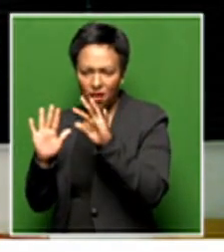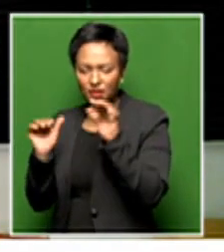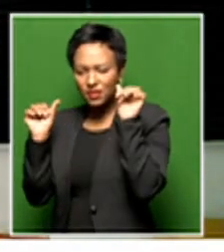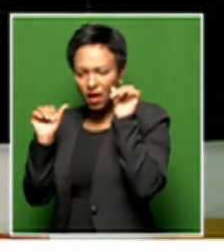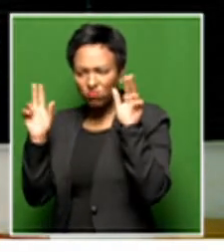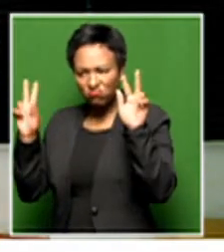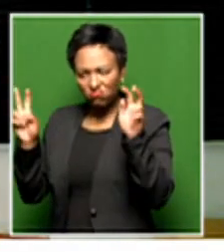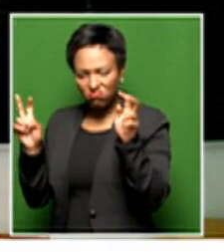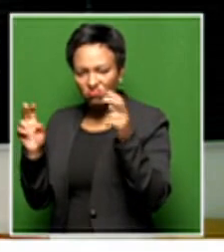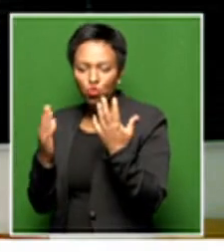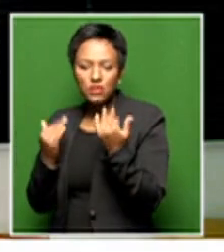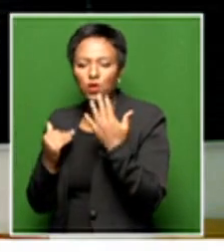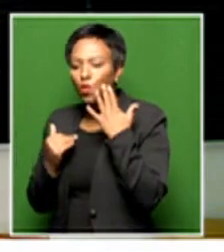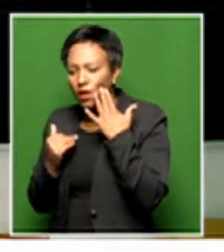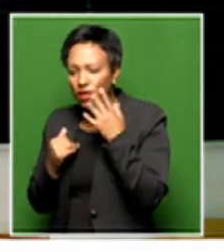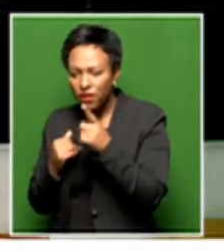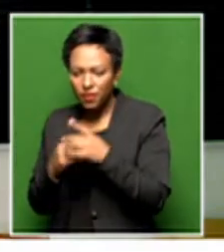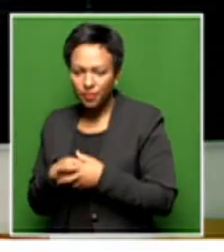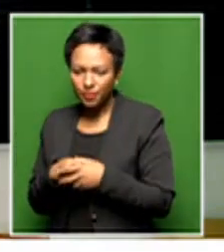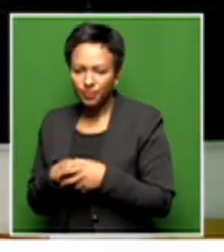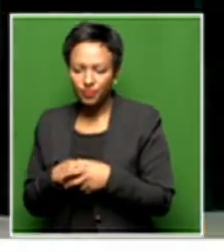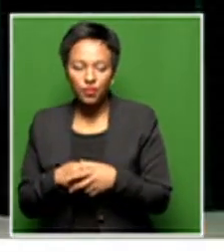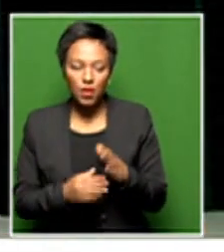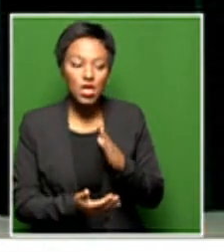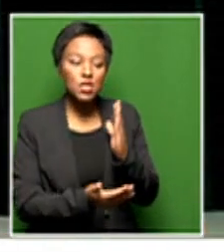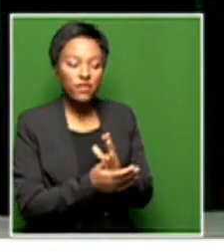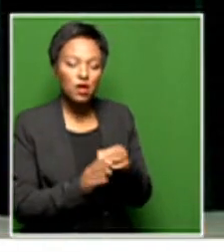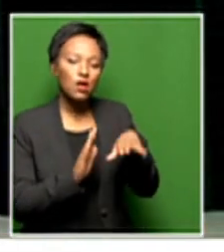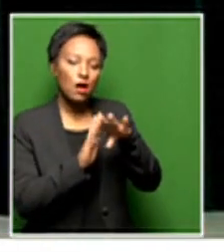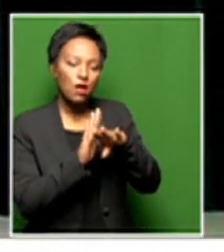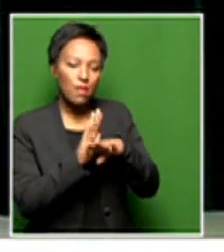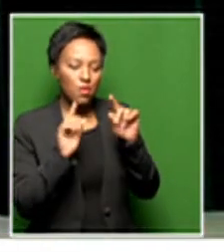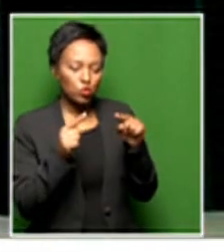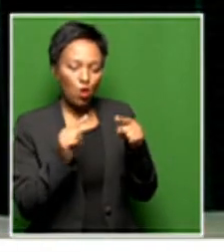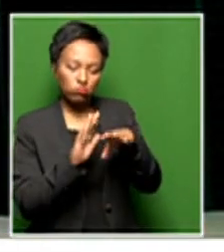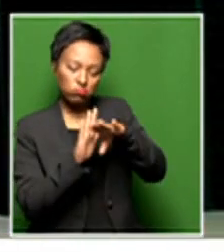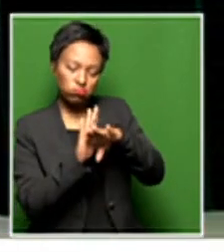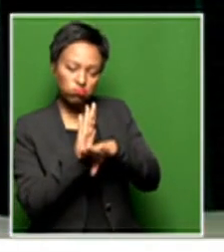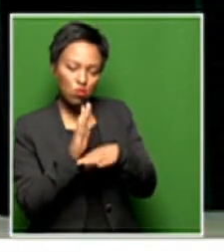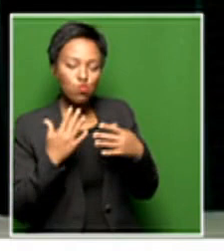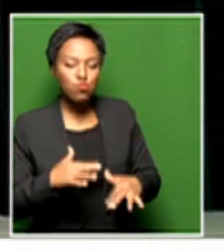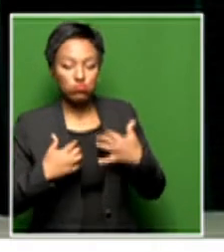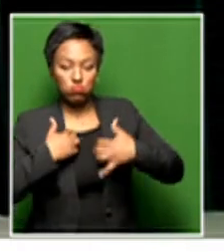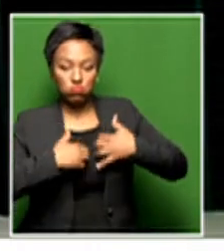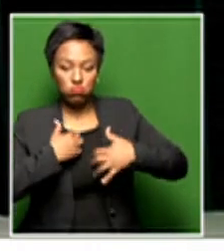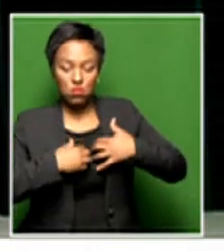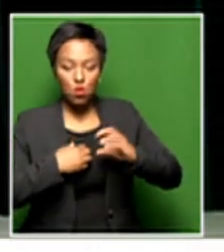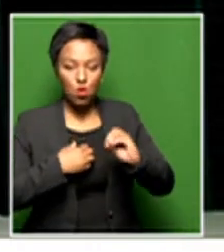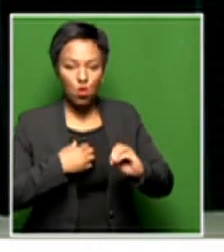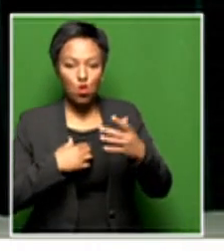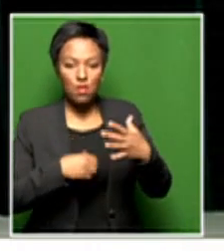it? Oh, definitely. The album will be dropping next month. I'm super excited. There's some very